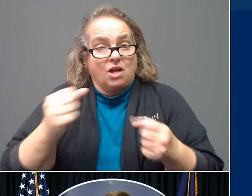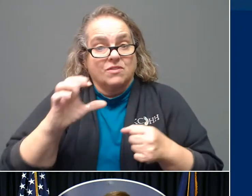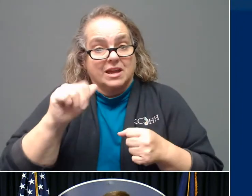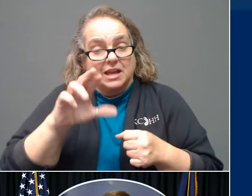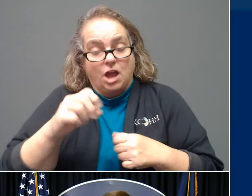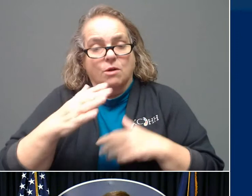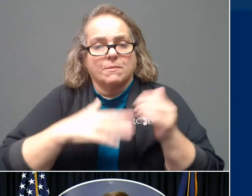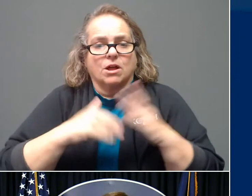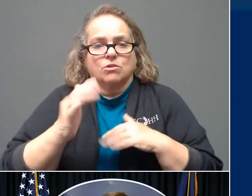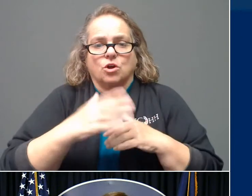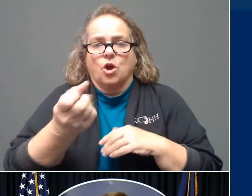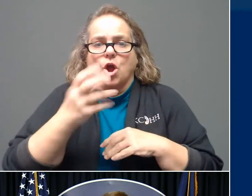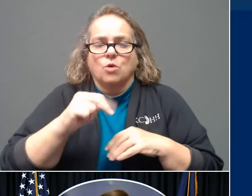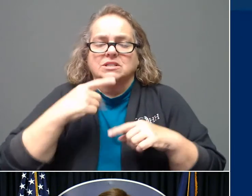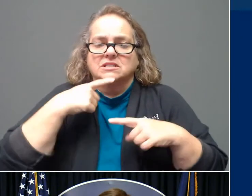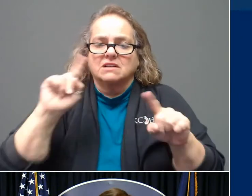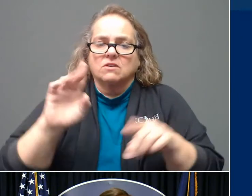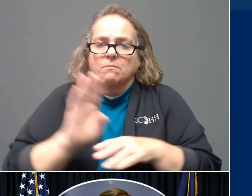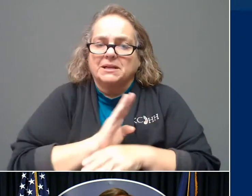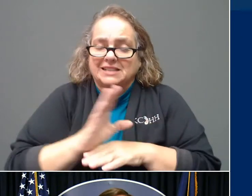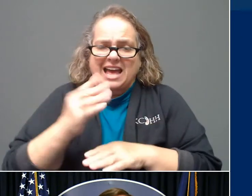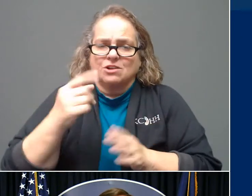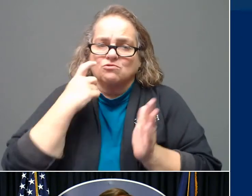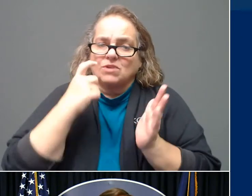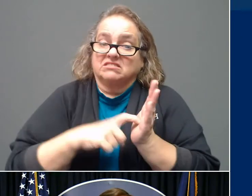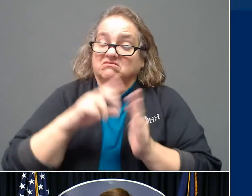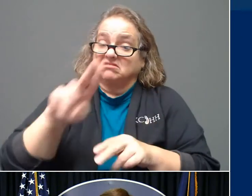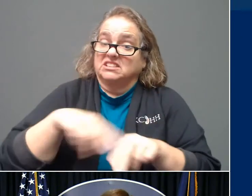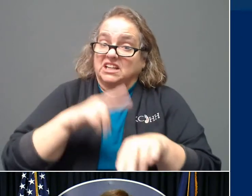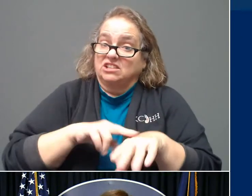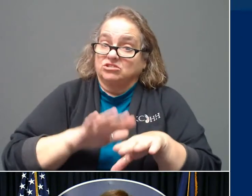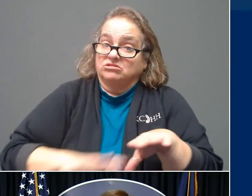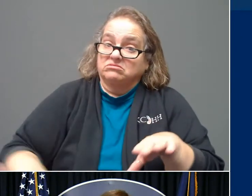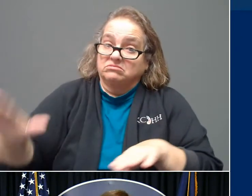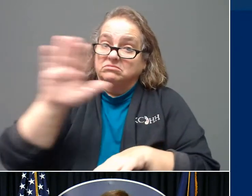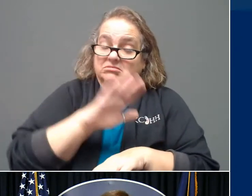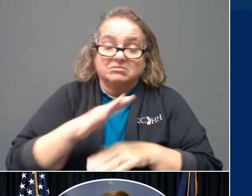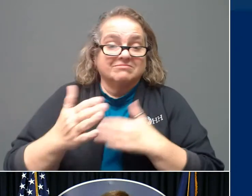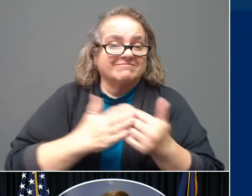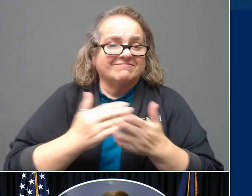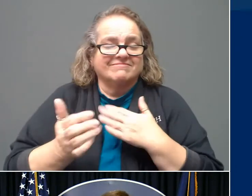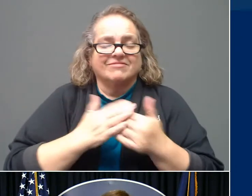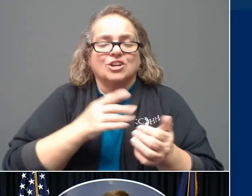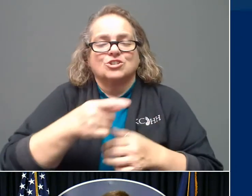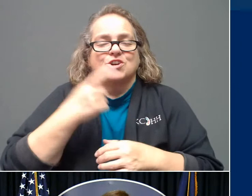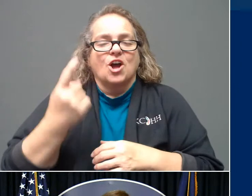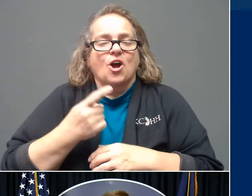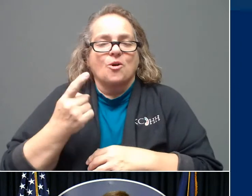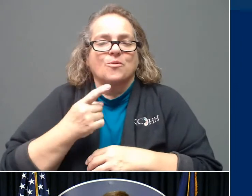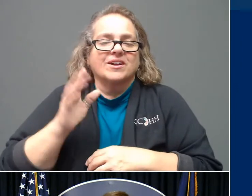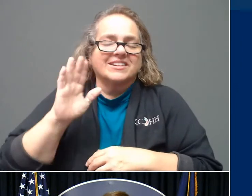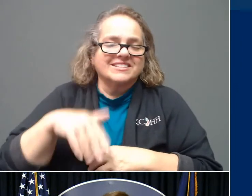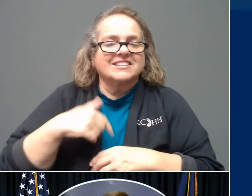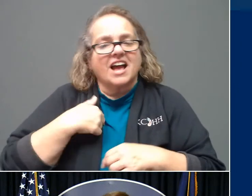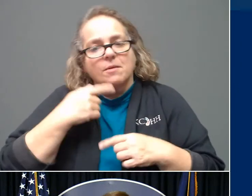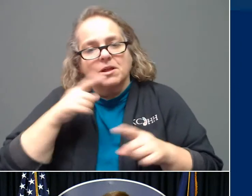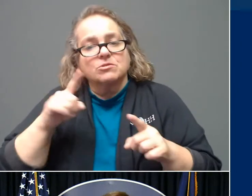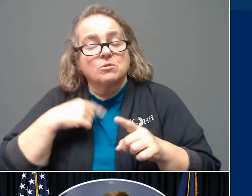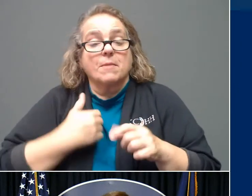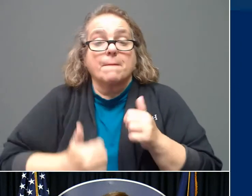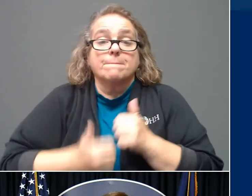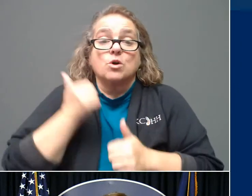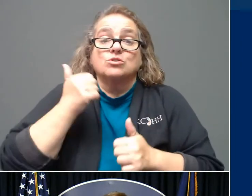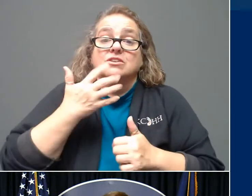being recognized nationally. Despite this, Peggy always downplayed her accomplishments, saying her greatest accomplishments were